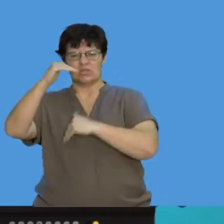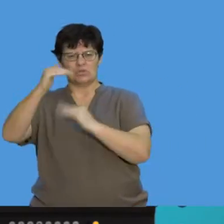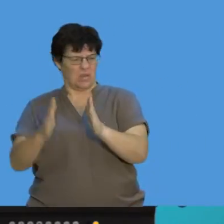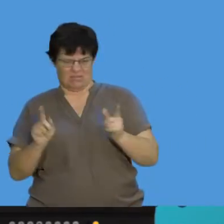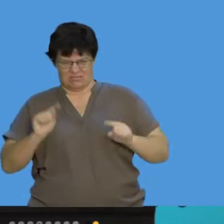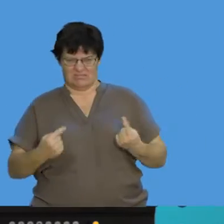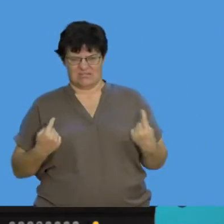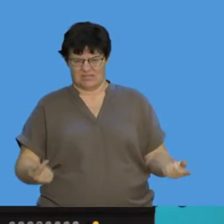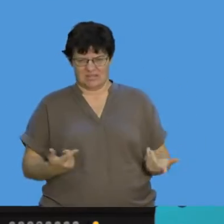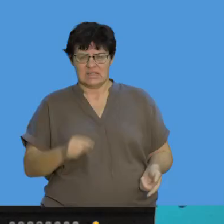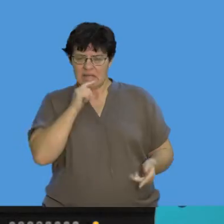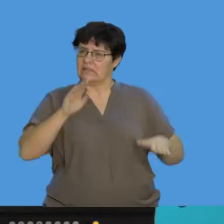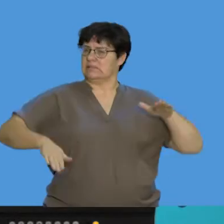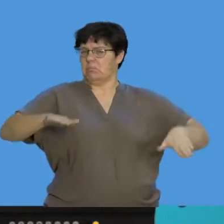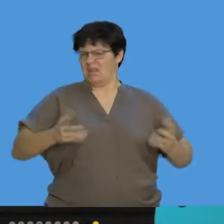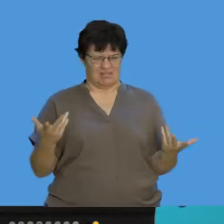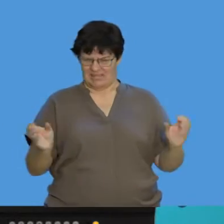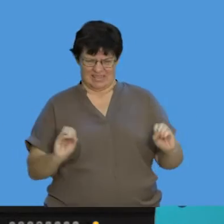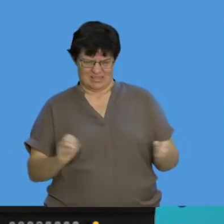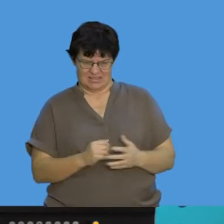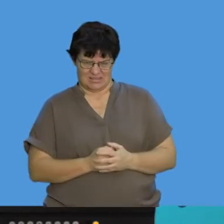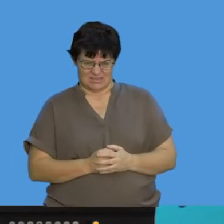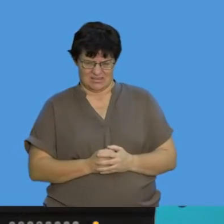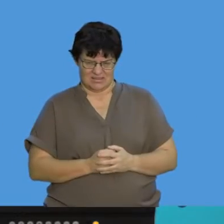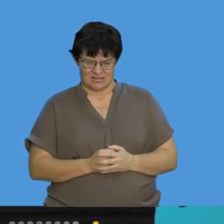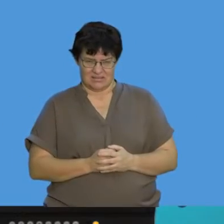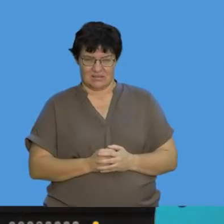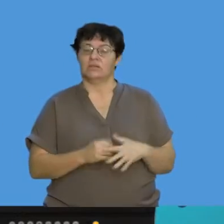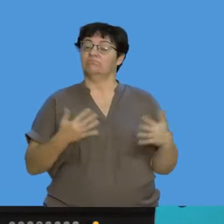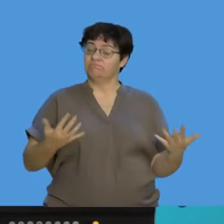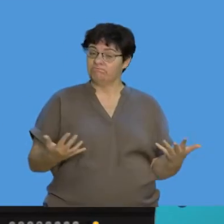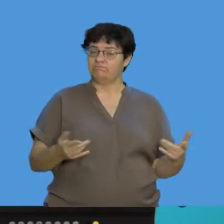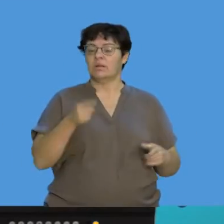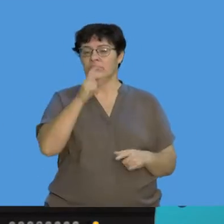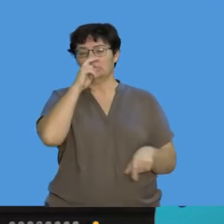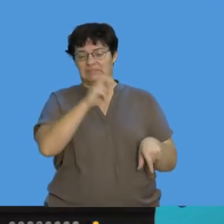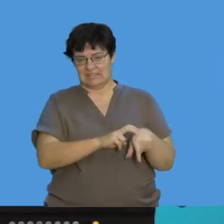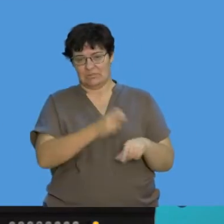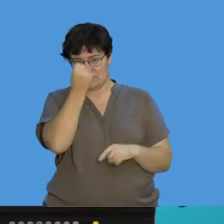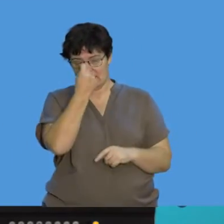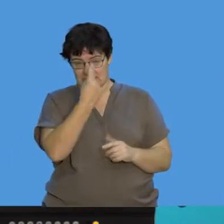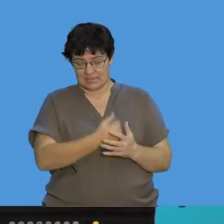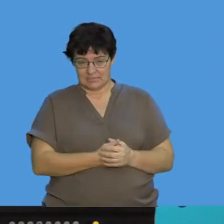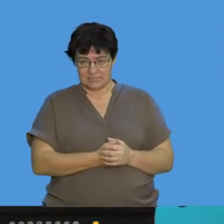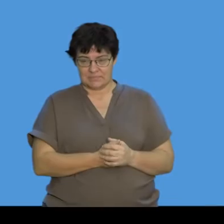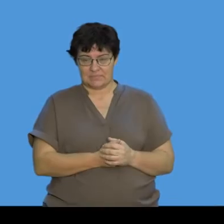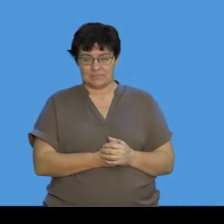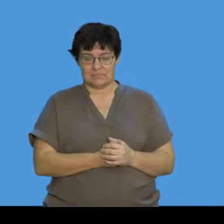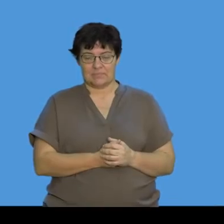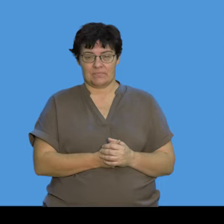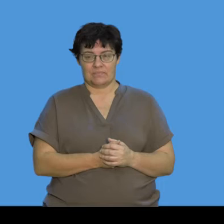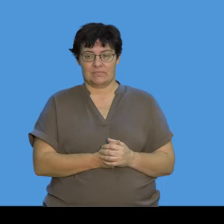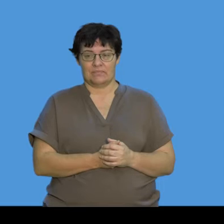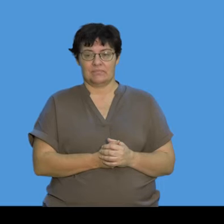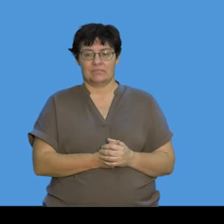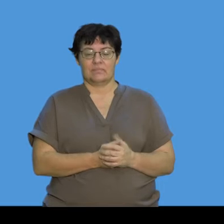then say you want to talk about similarity there. That will not make sense. So that's what you need to please understand with that. Now